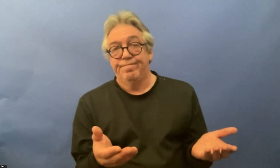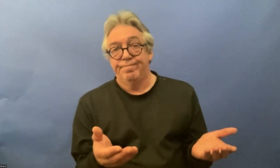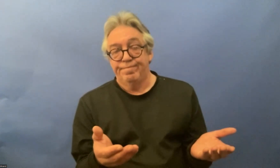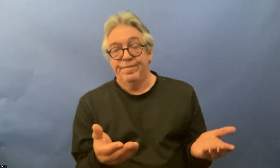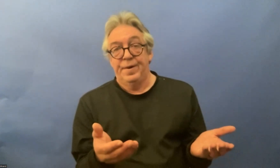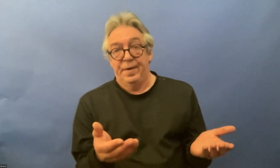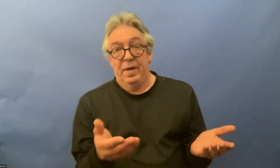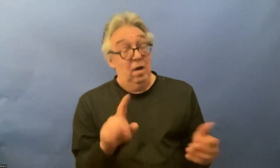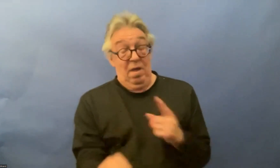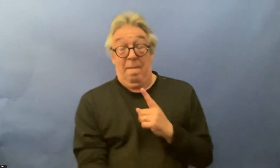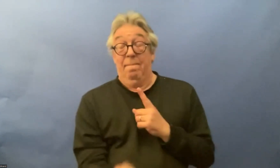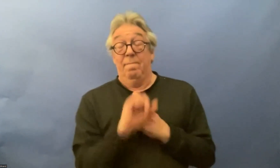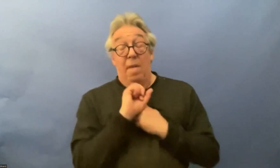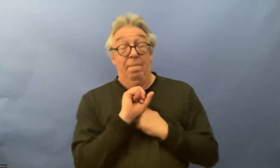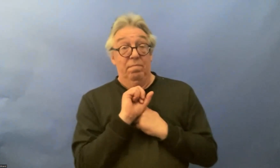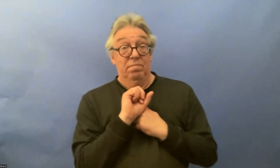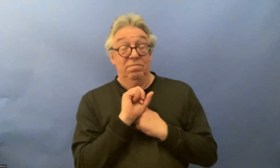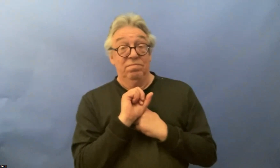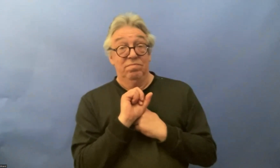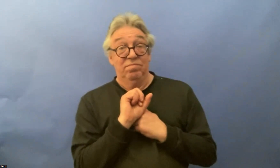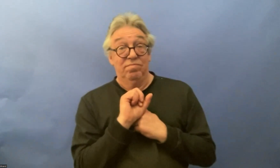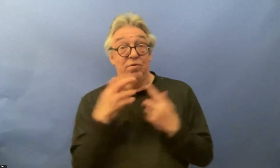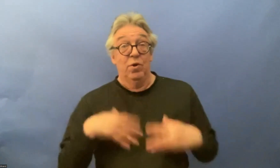and impacted humanitarian assistance.